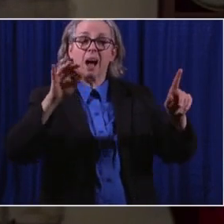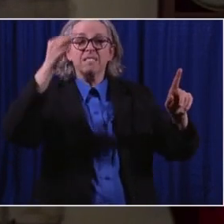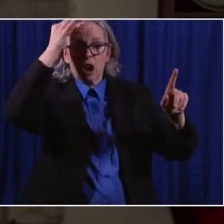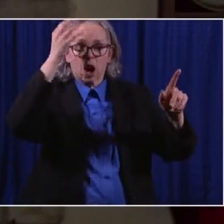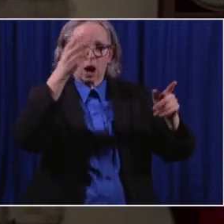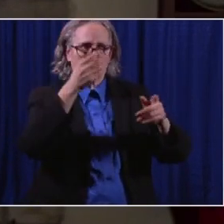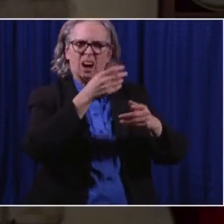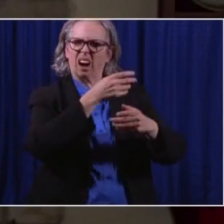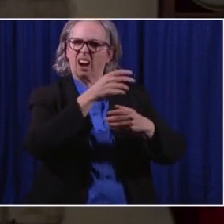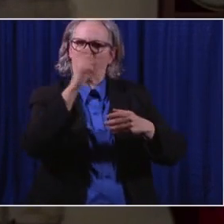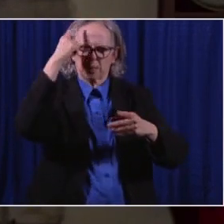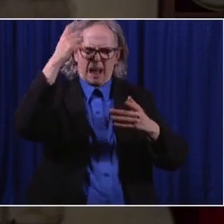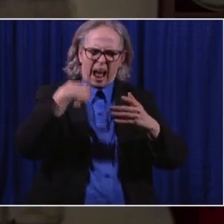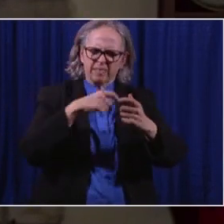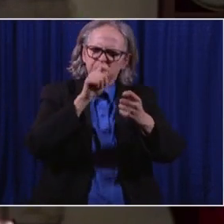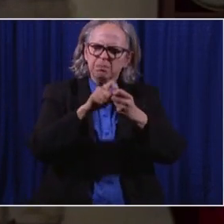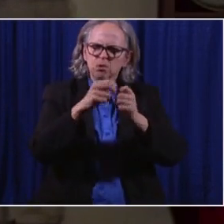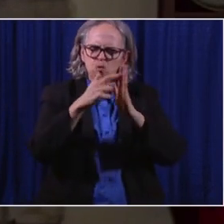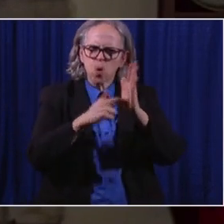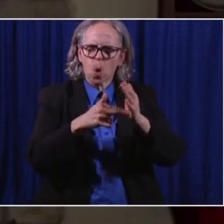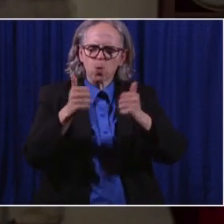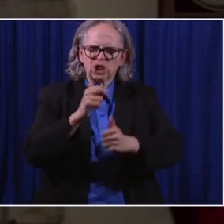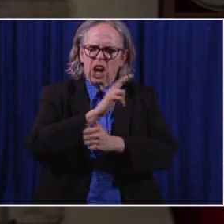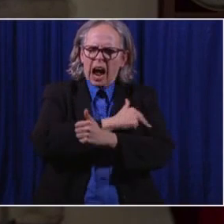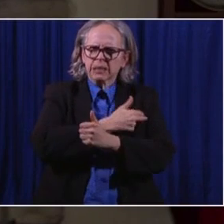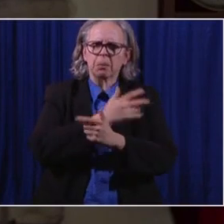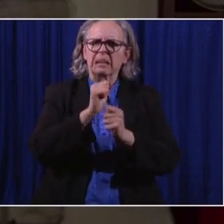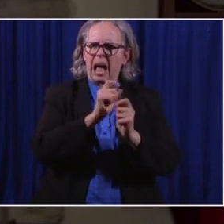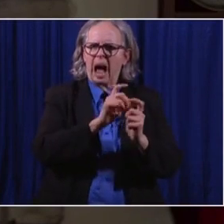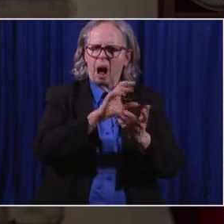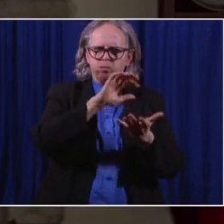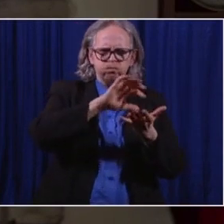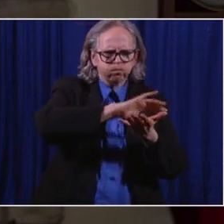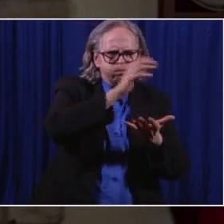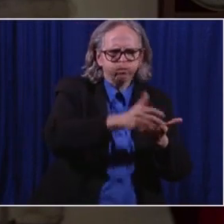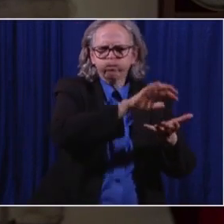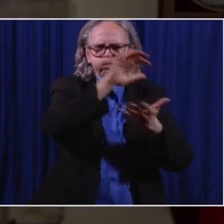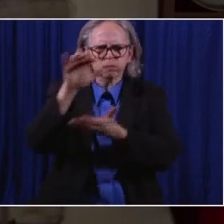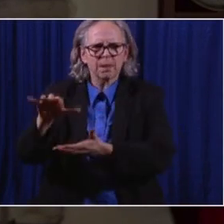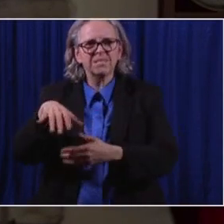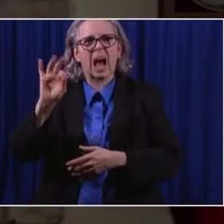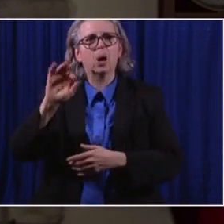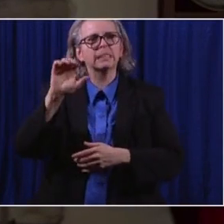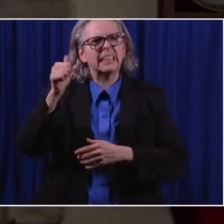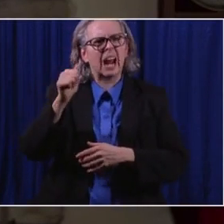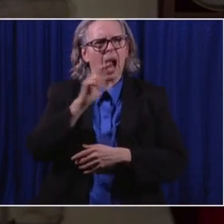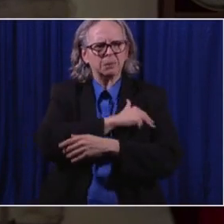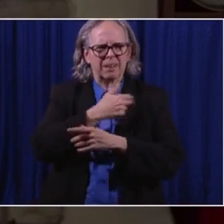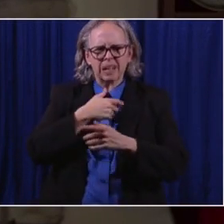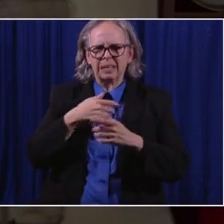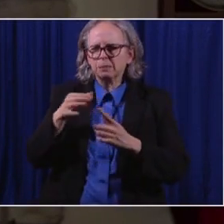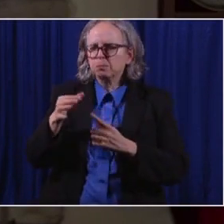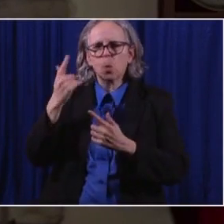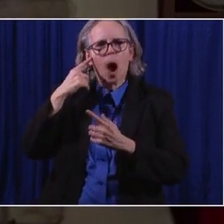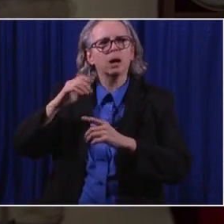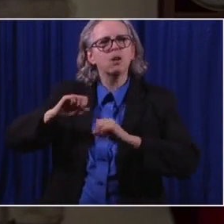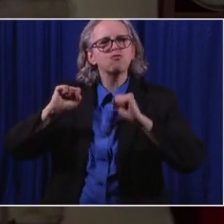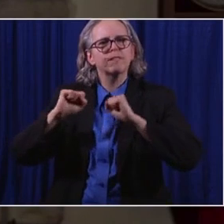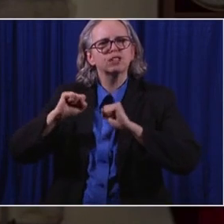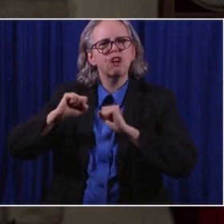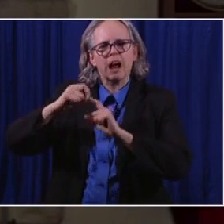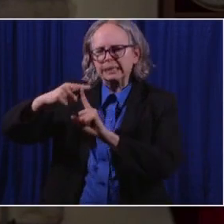go to. So we found 10 hospitals that could deal with the deep freeze. The second week with Moderna,